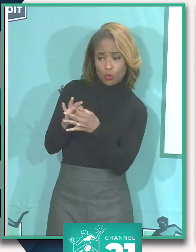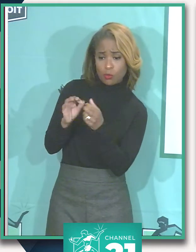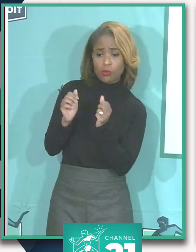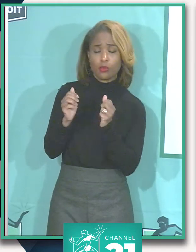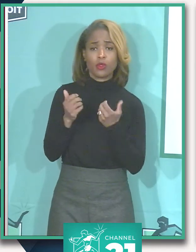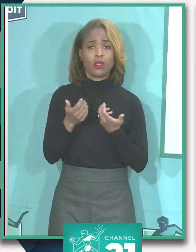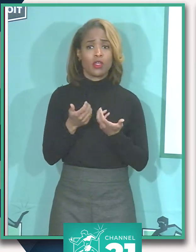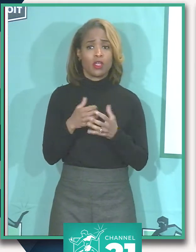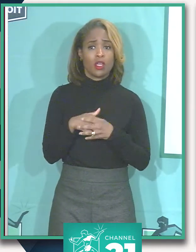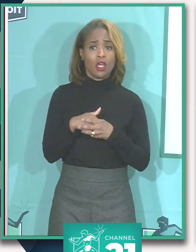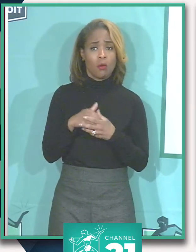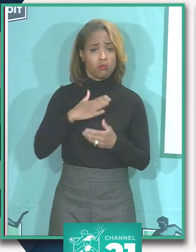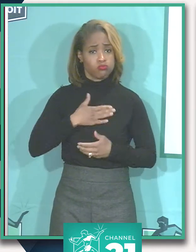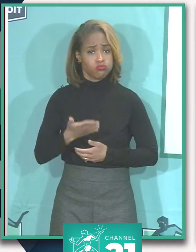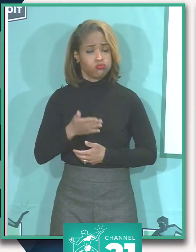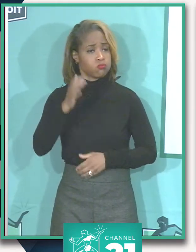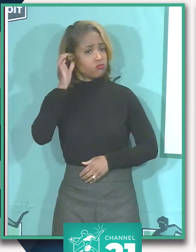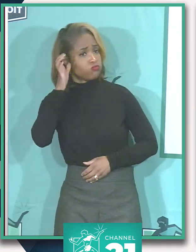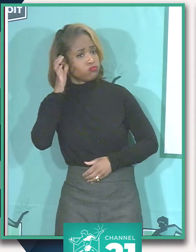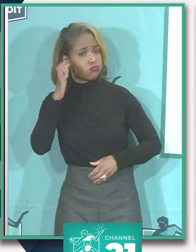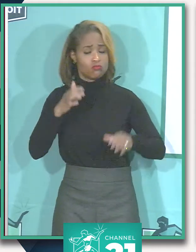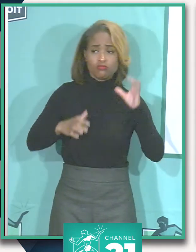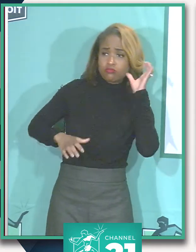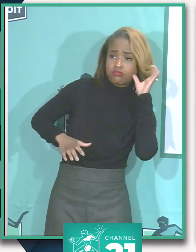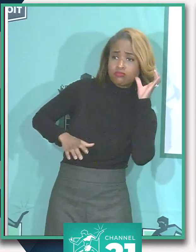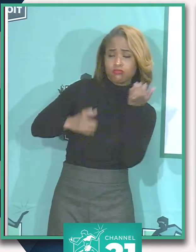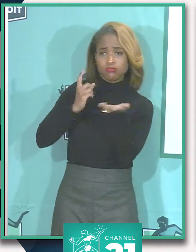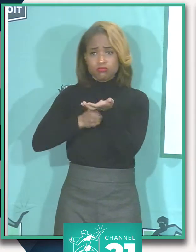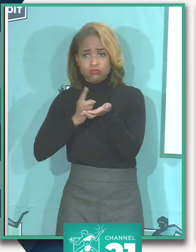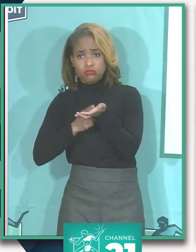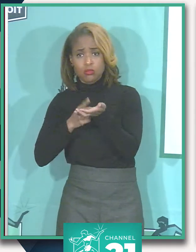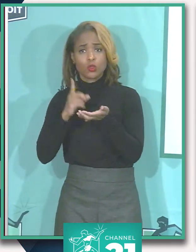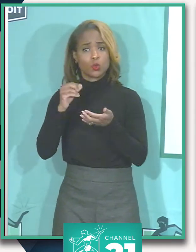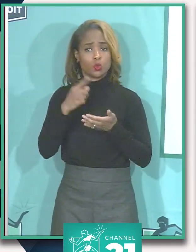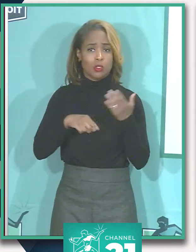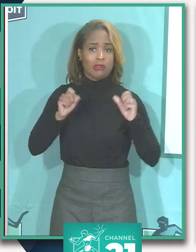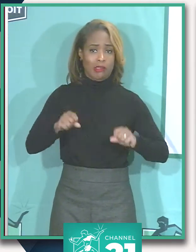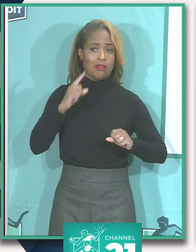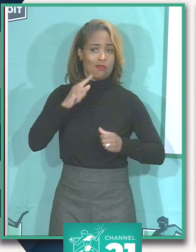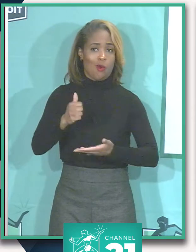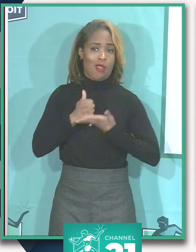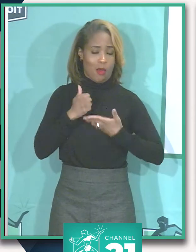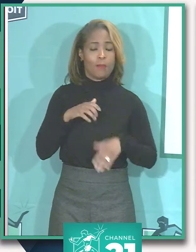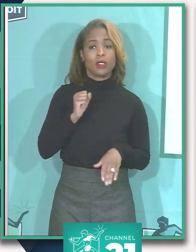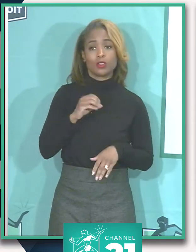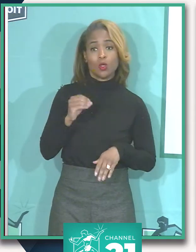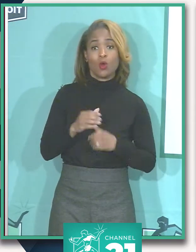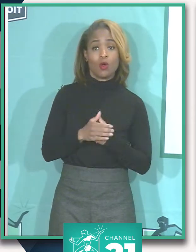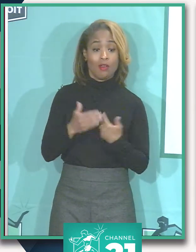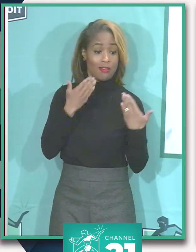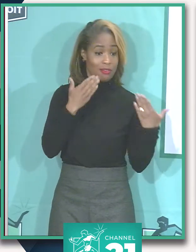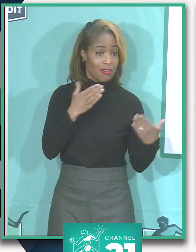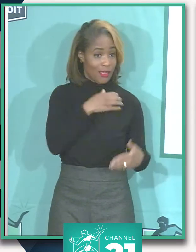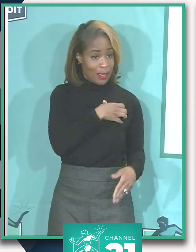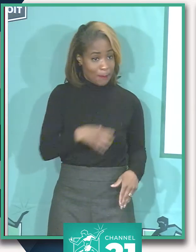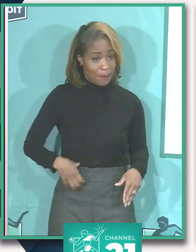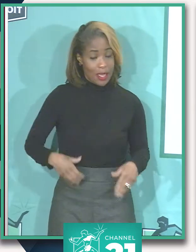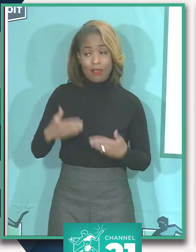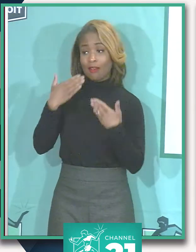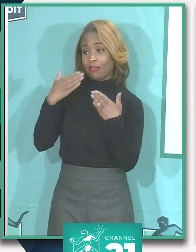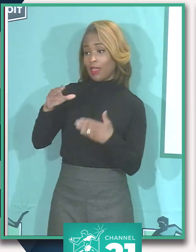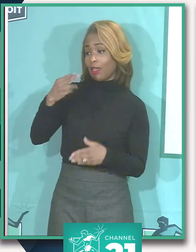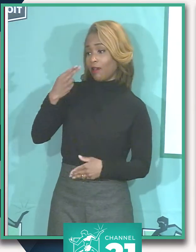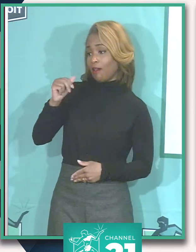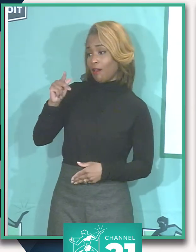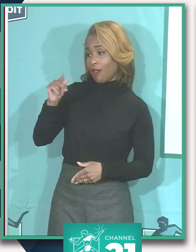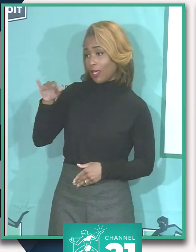or willing to listen and do what they can to help us. So I thank the mayor, I thank Hakeem, I thank the mayor for